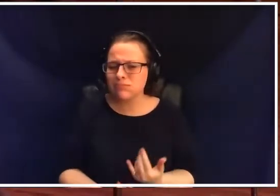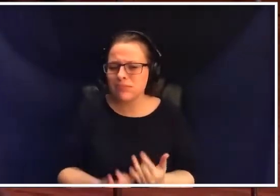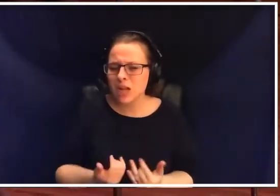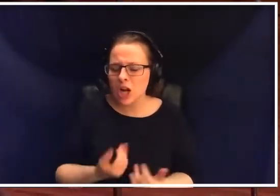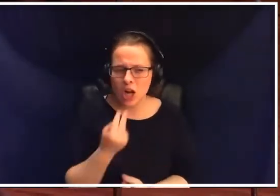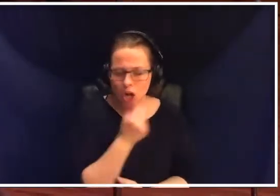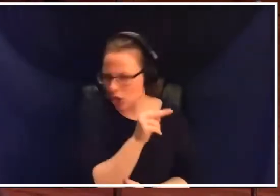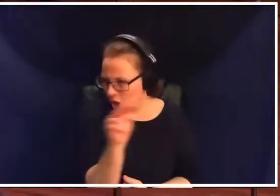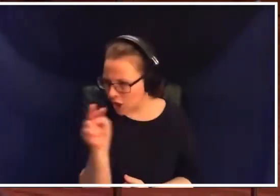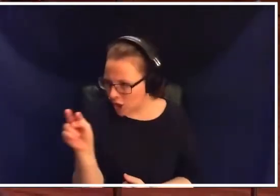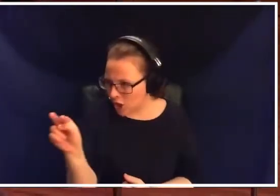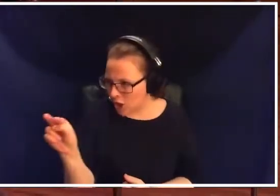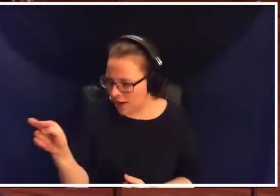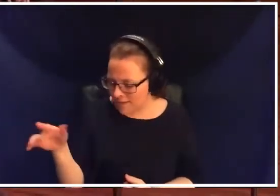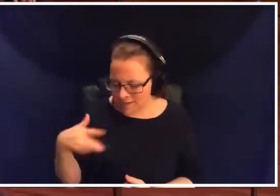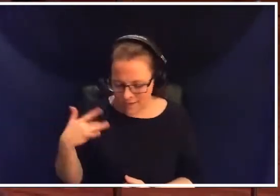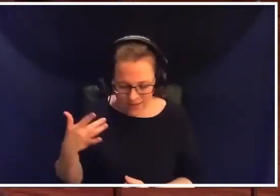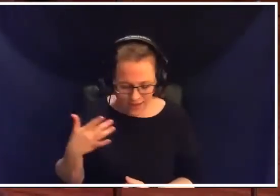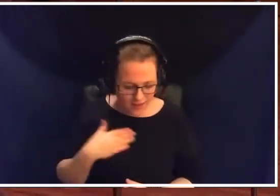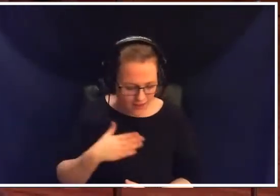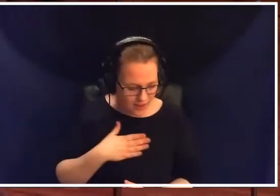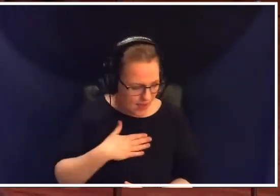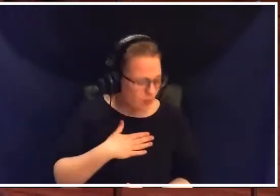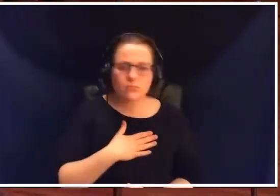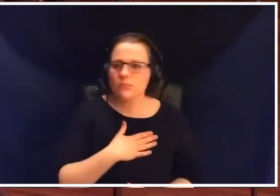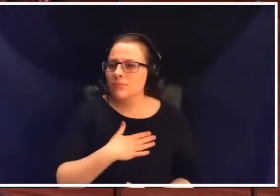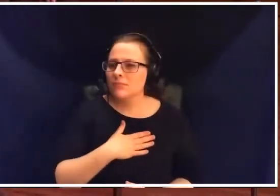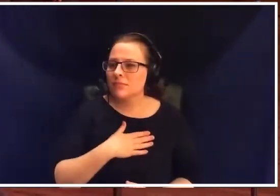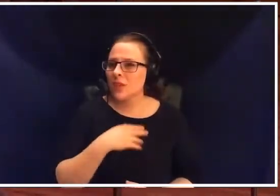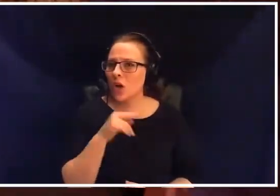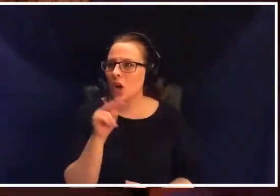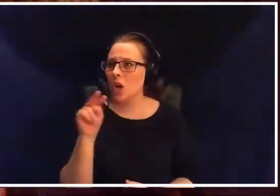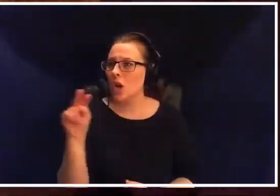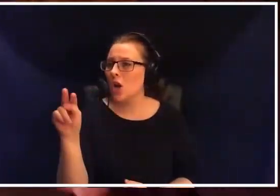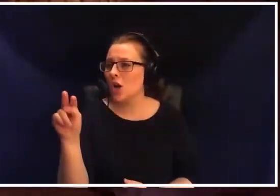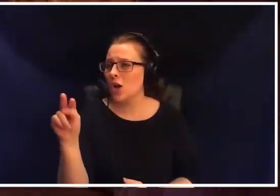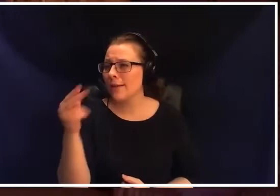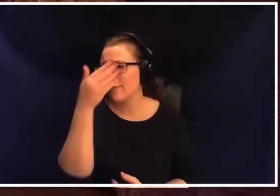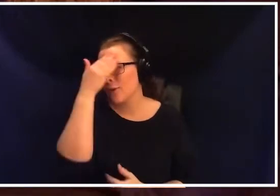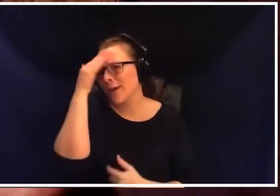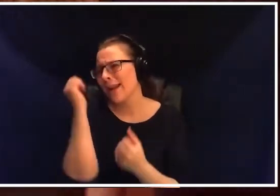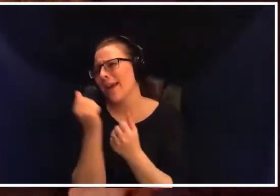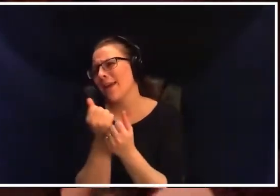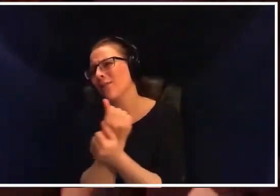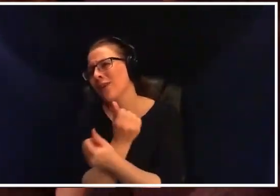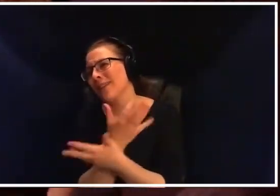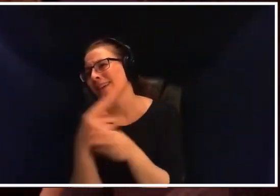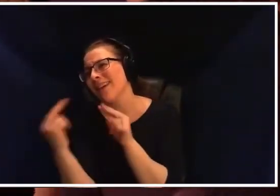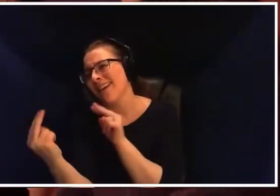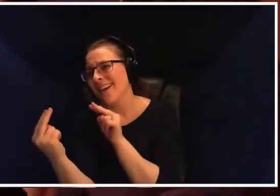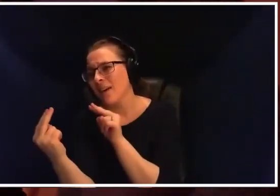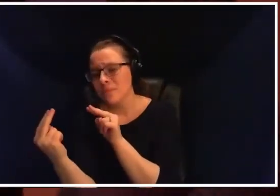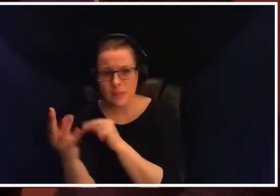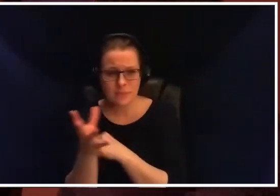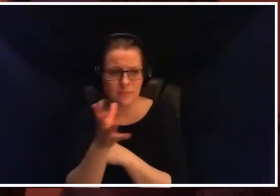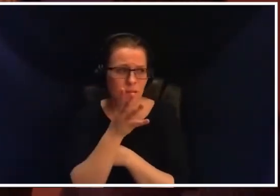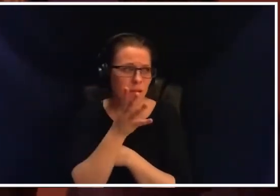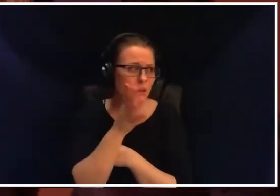a bell ring. One more look and I forget everything. Whoa, whoa, Mamma